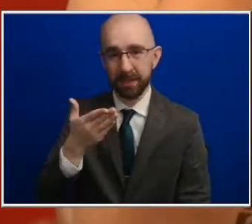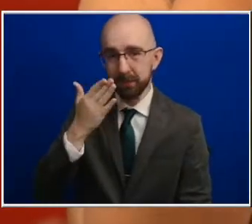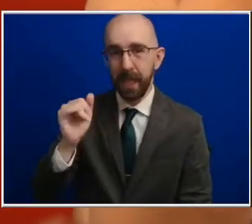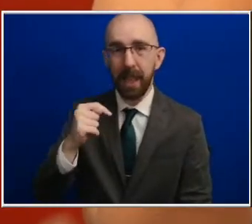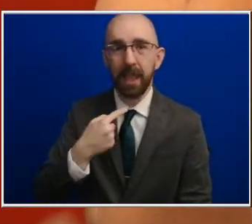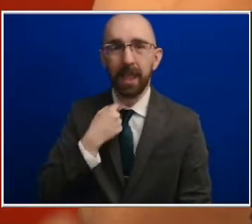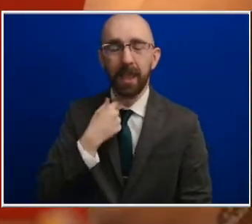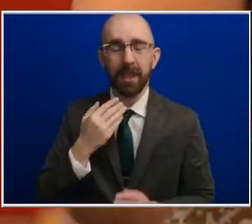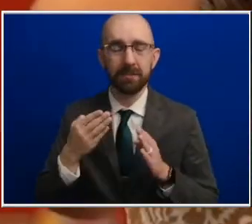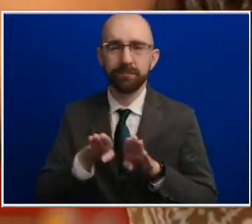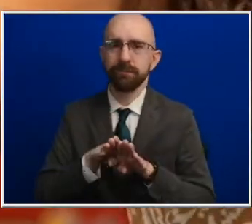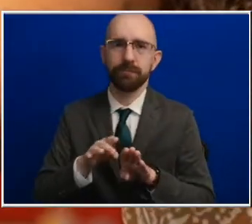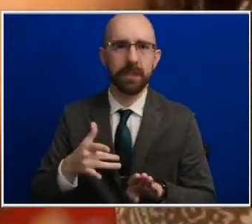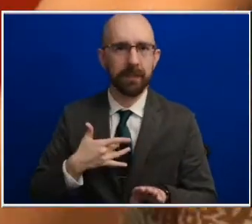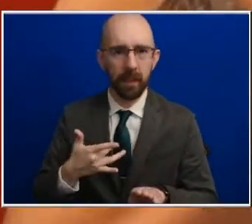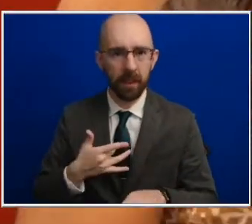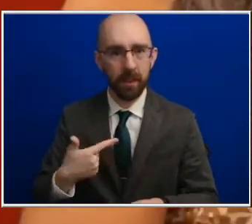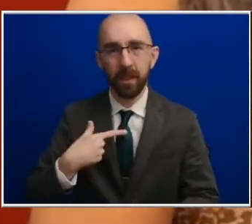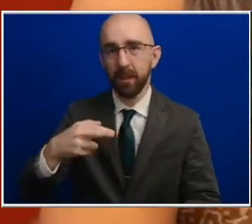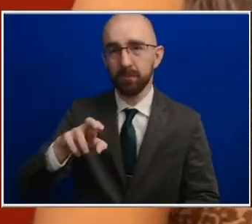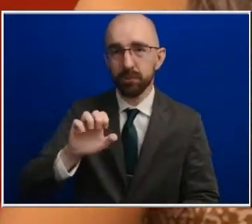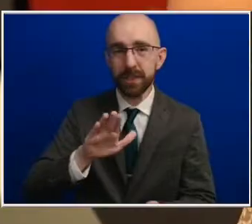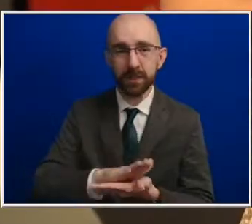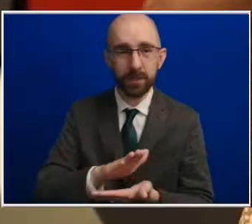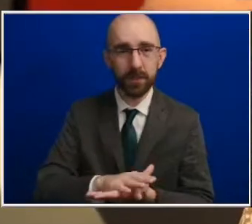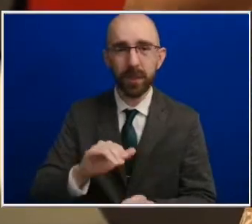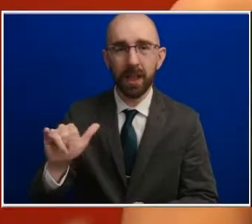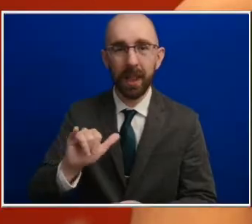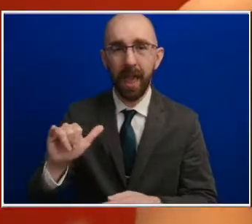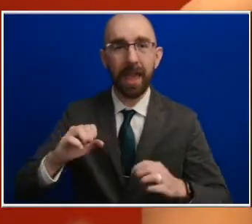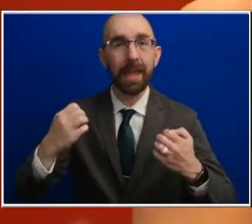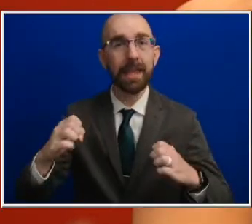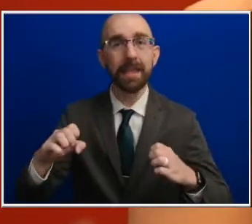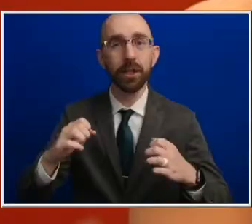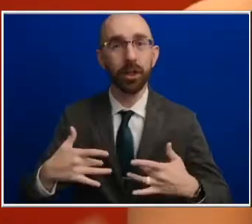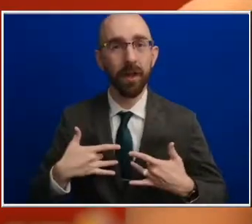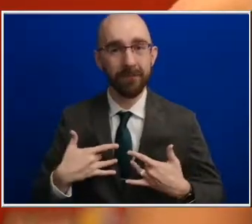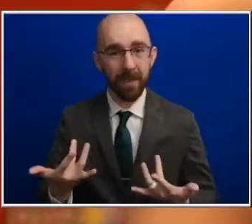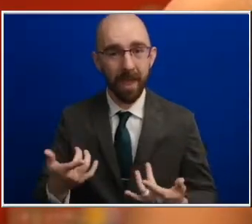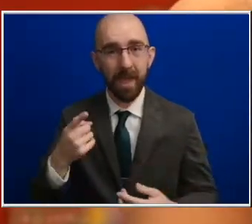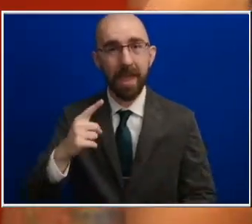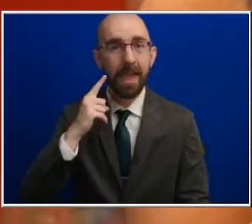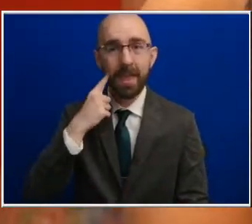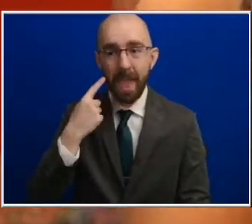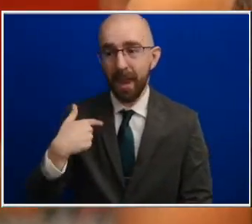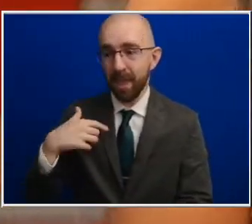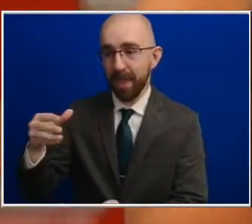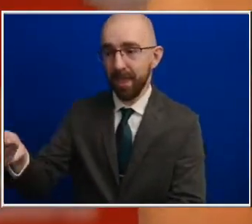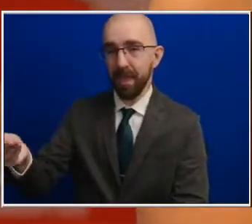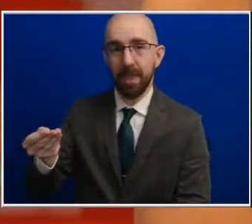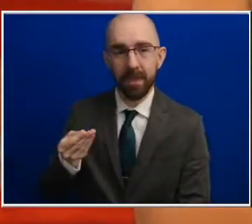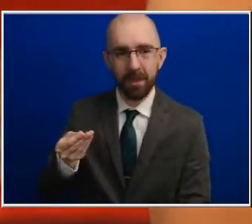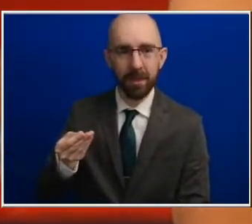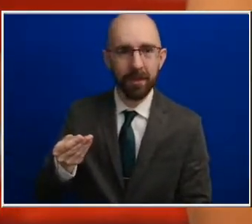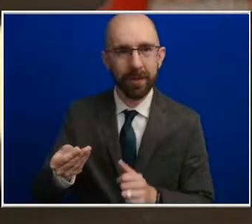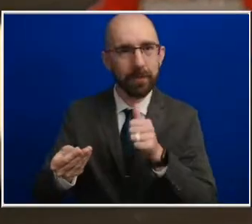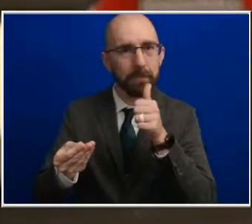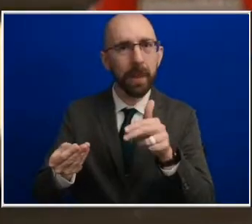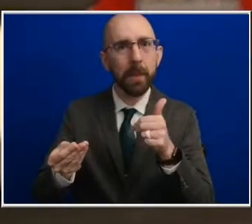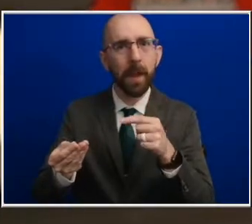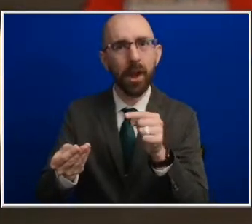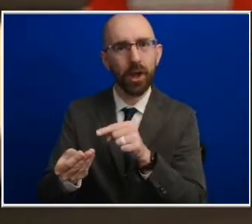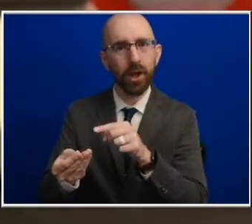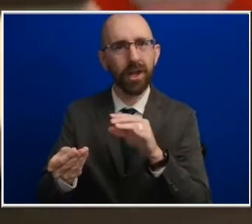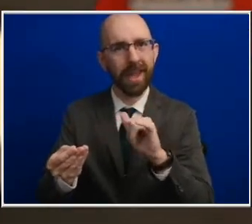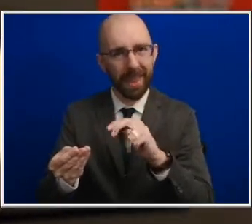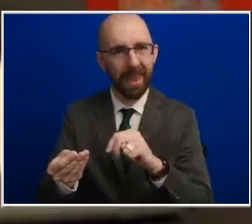in preschool and it was like an Easter event. One of the pieces of candy that I got was a peanut butter Reese's. We